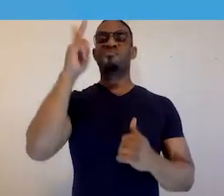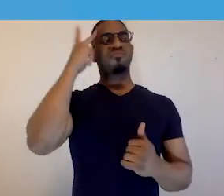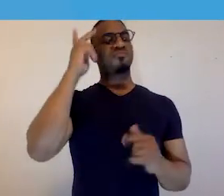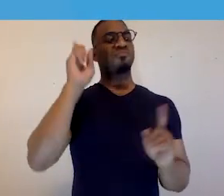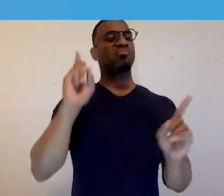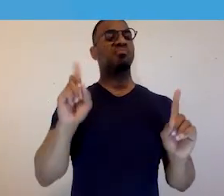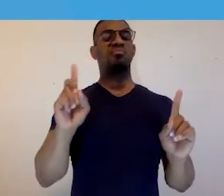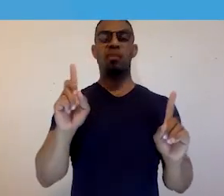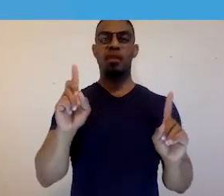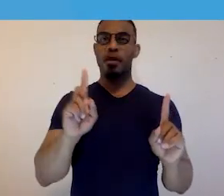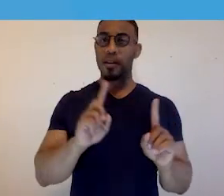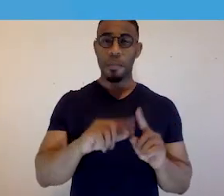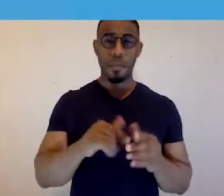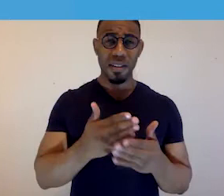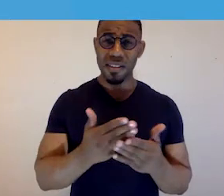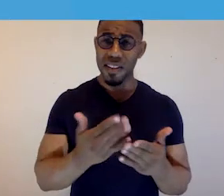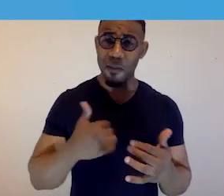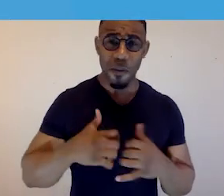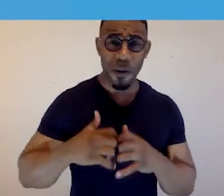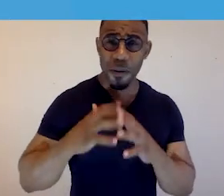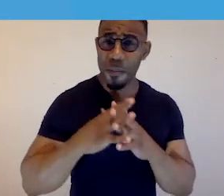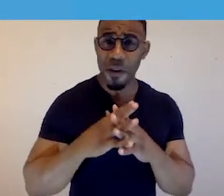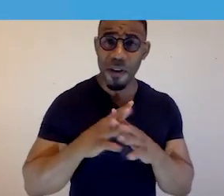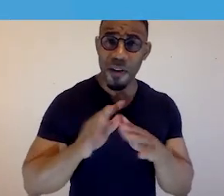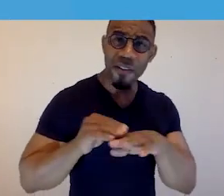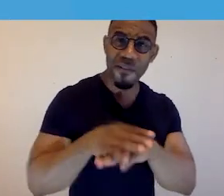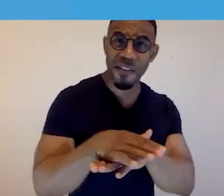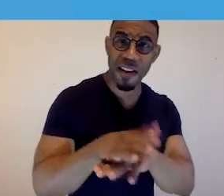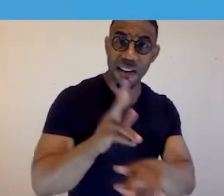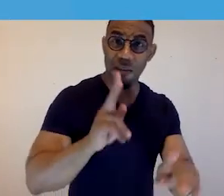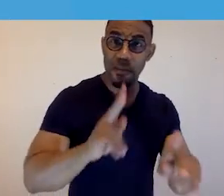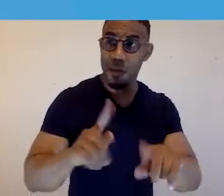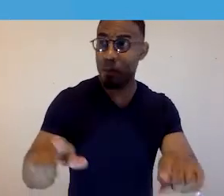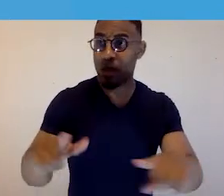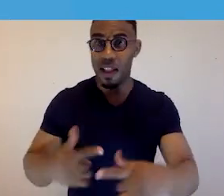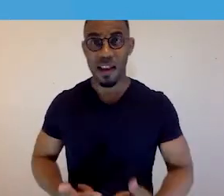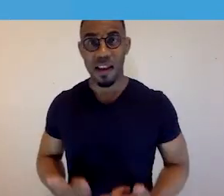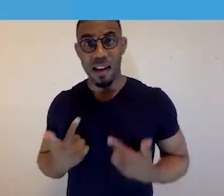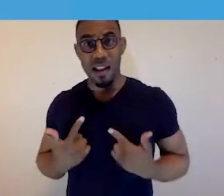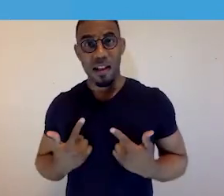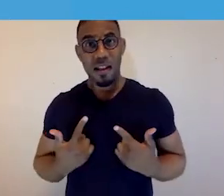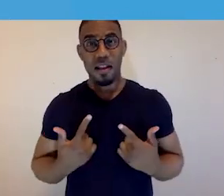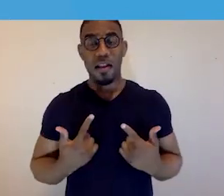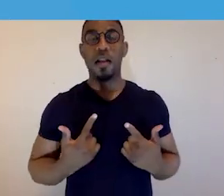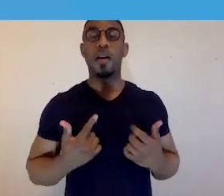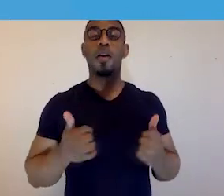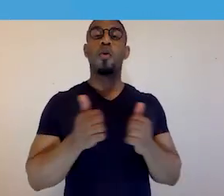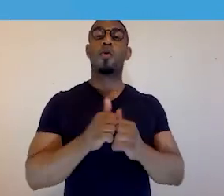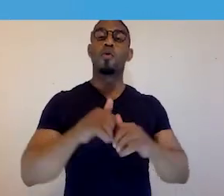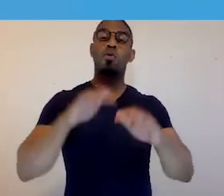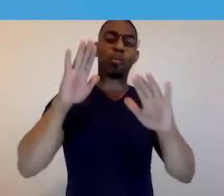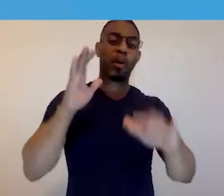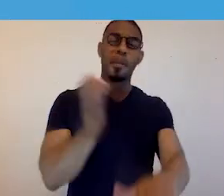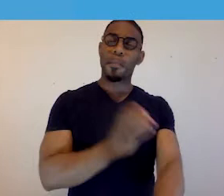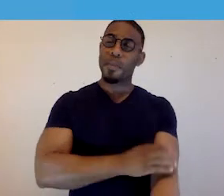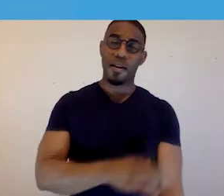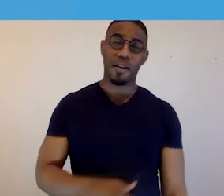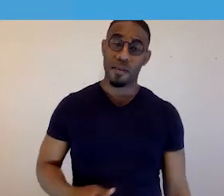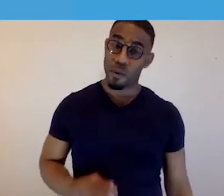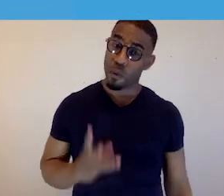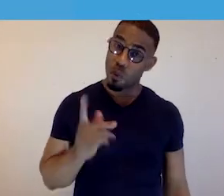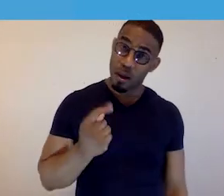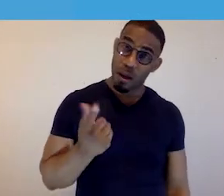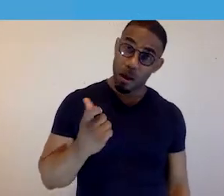political, but the stuff that we build affects people's lives. And with great power,